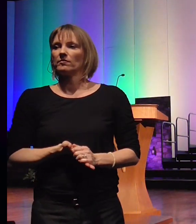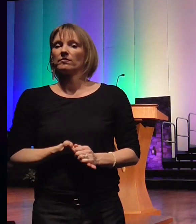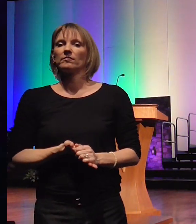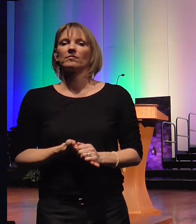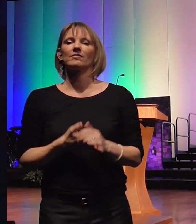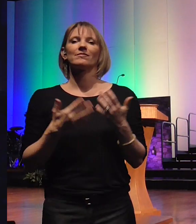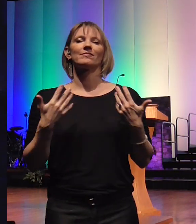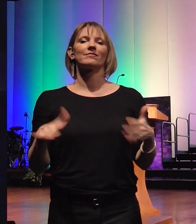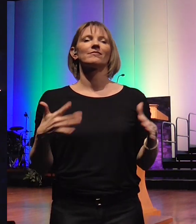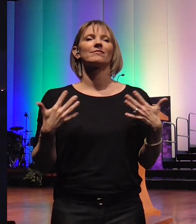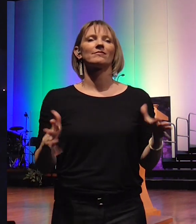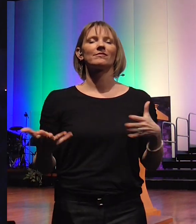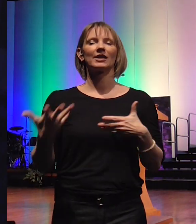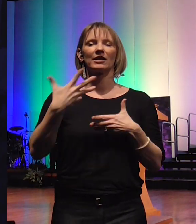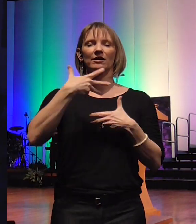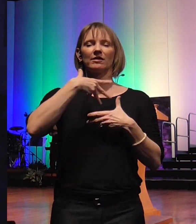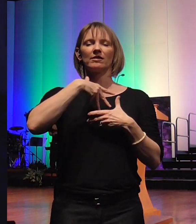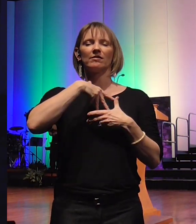It's in